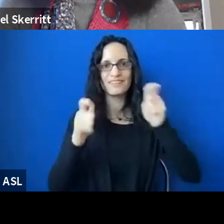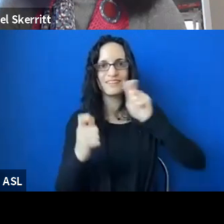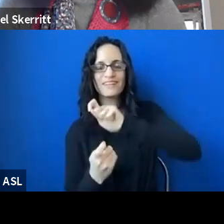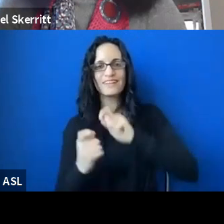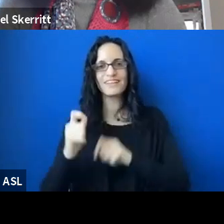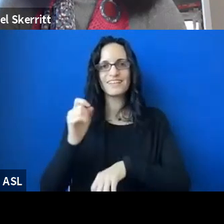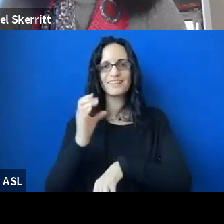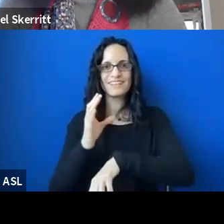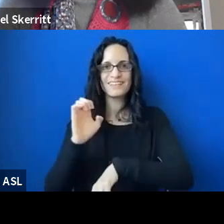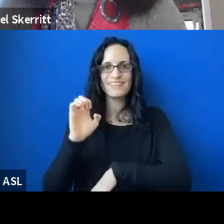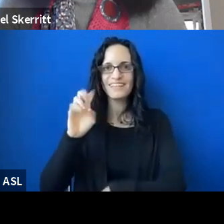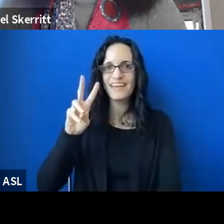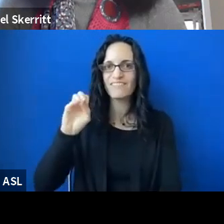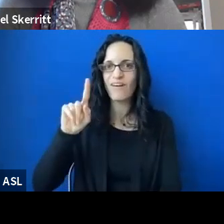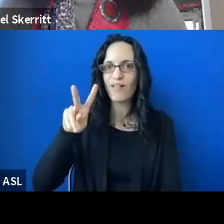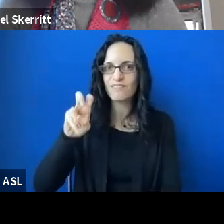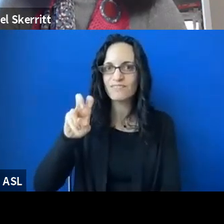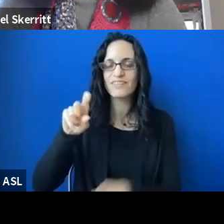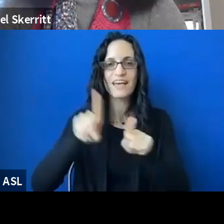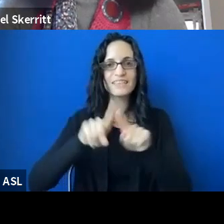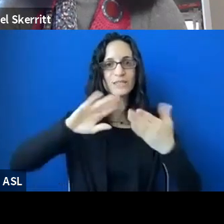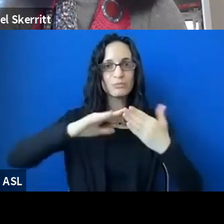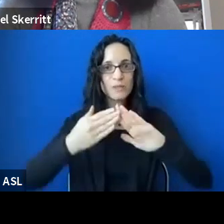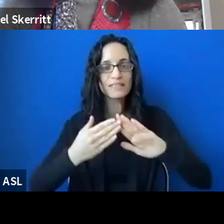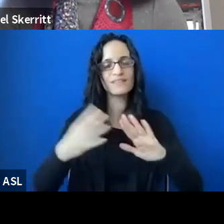community, and to grow.